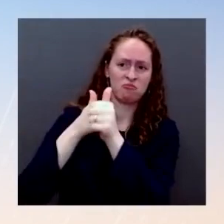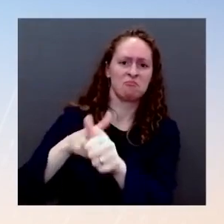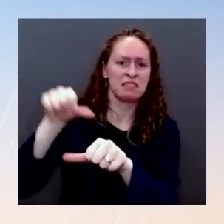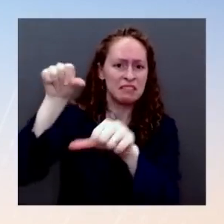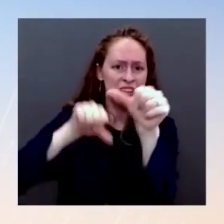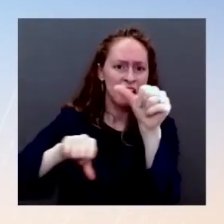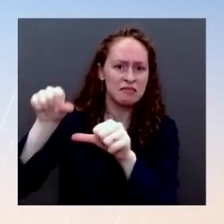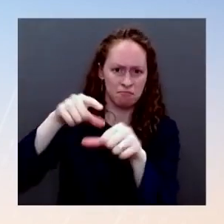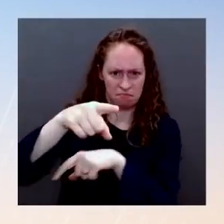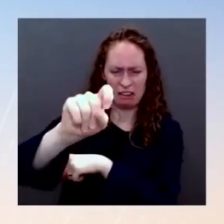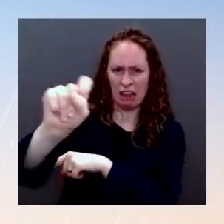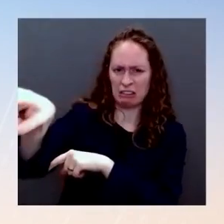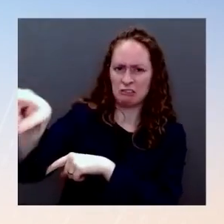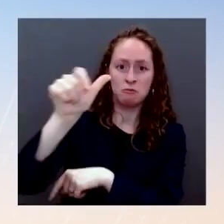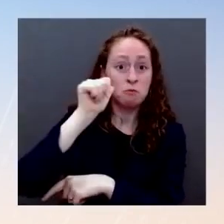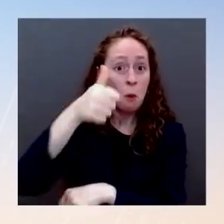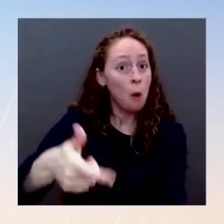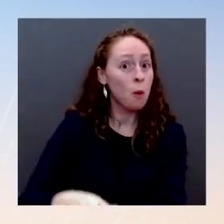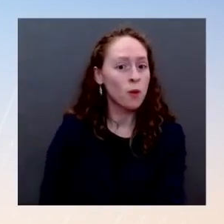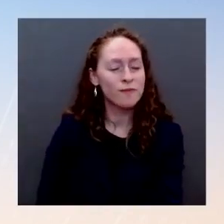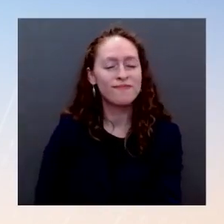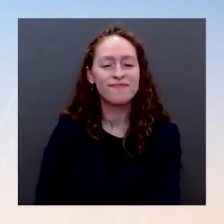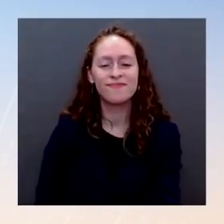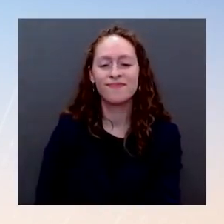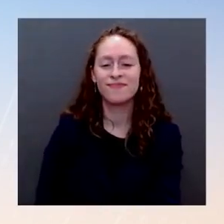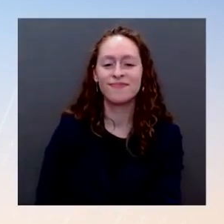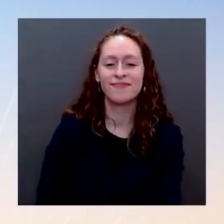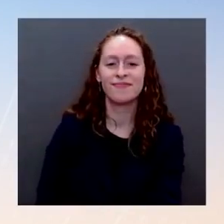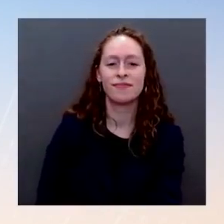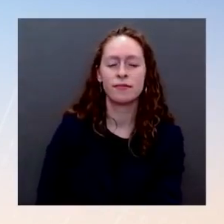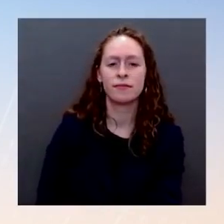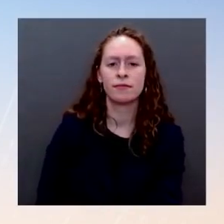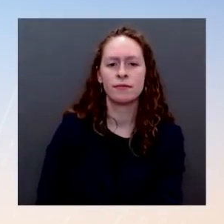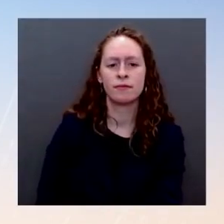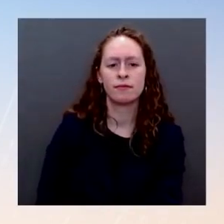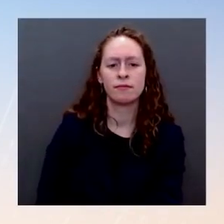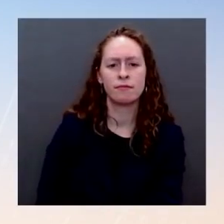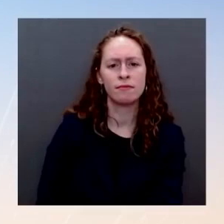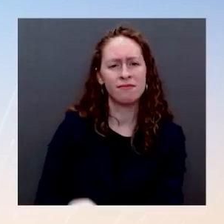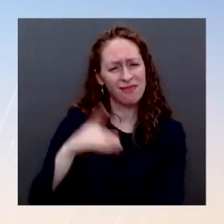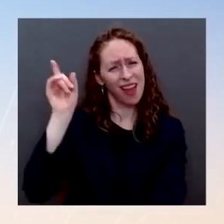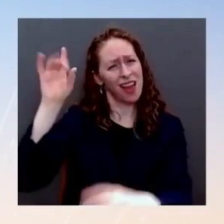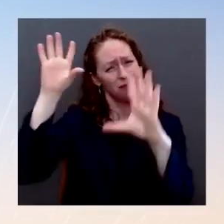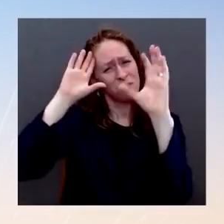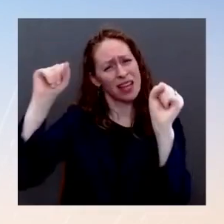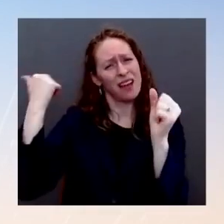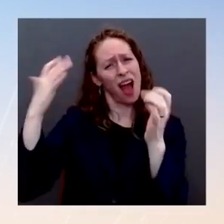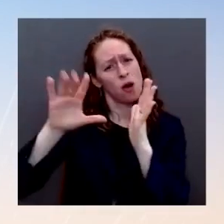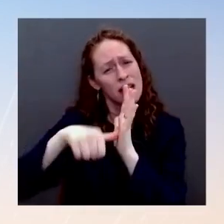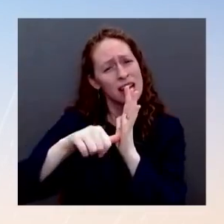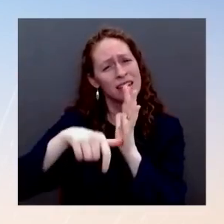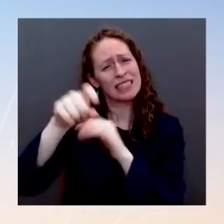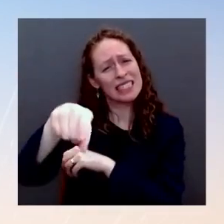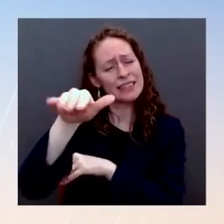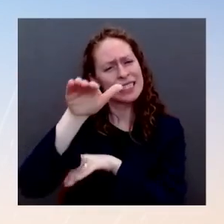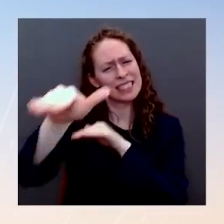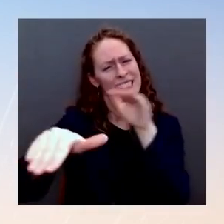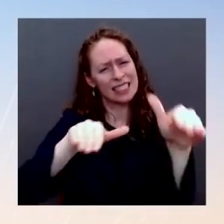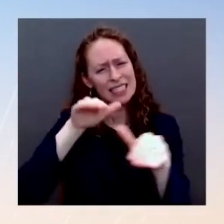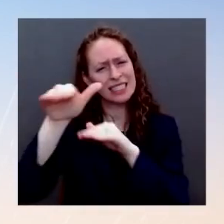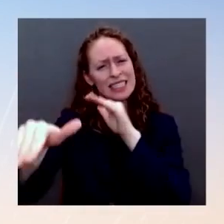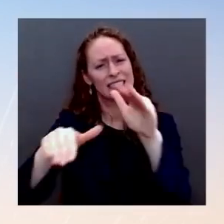emphasizing the importance of boosters for months, and people have to ask the question, or a lot of people are asking the